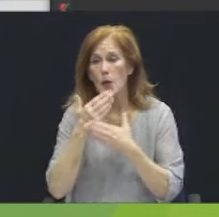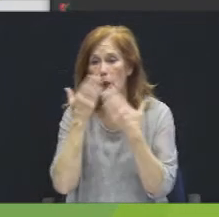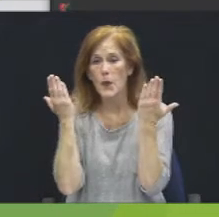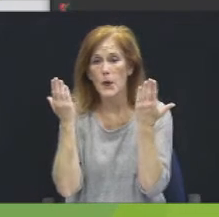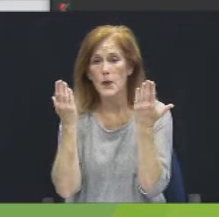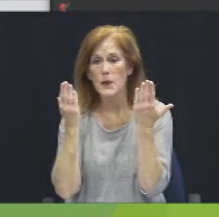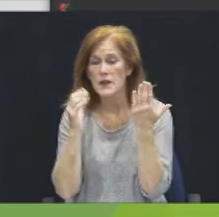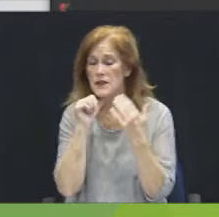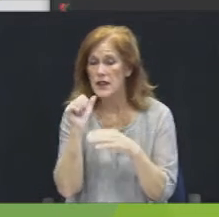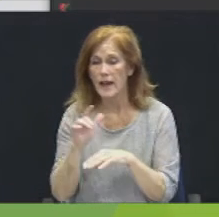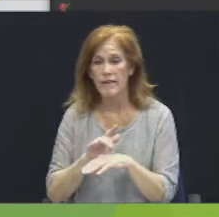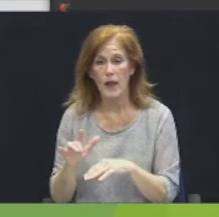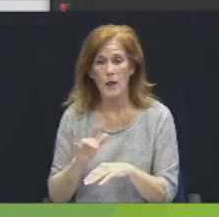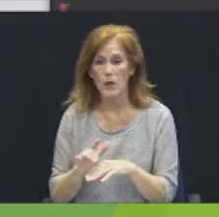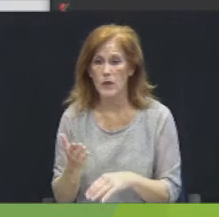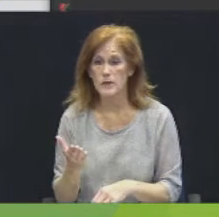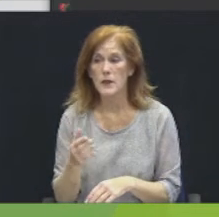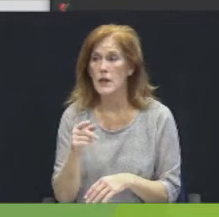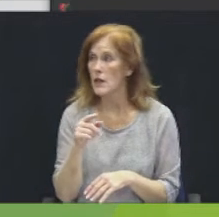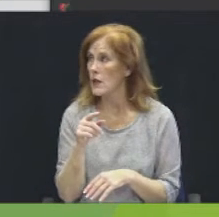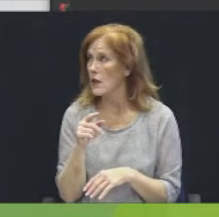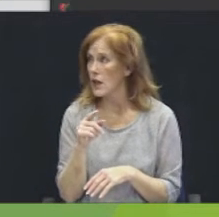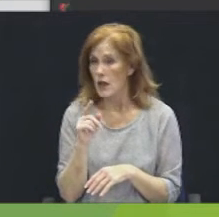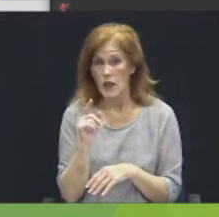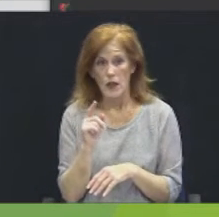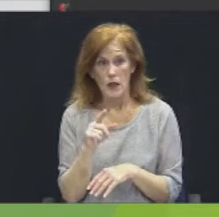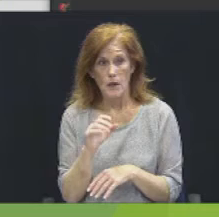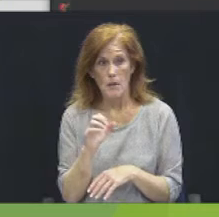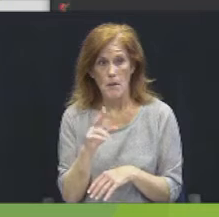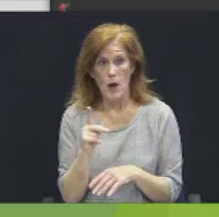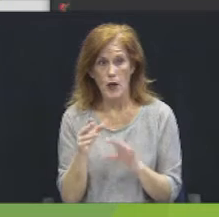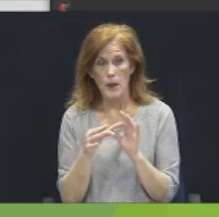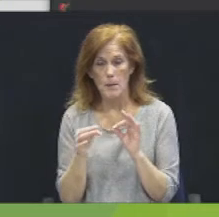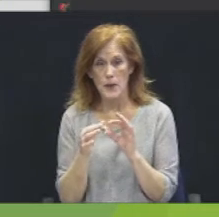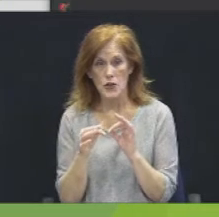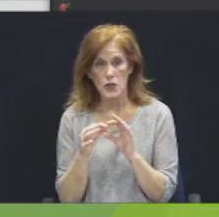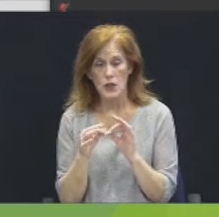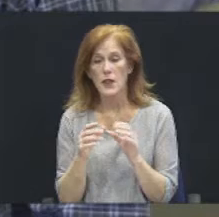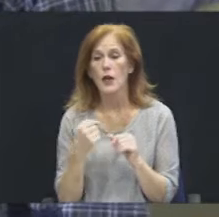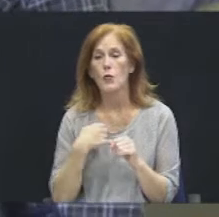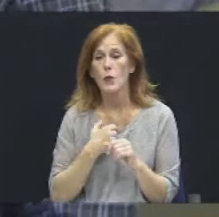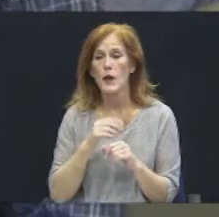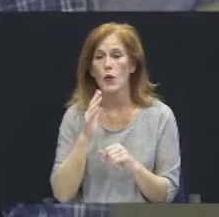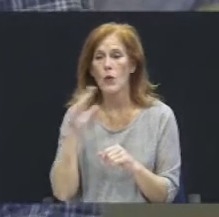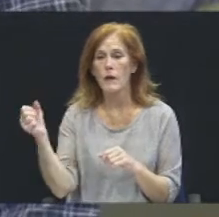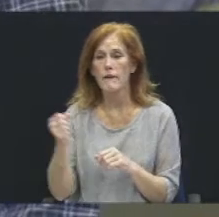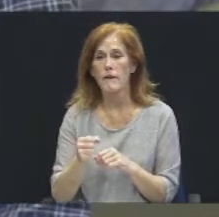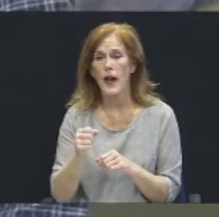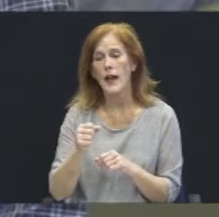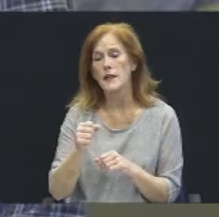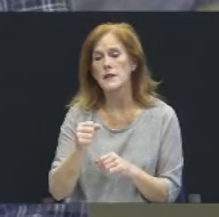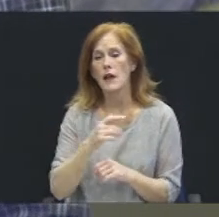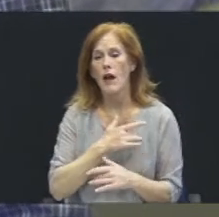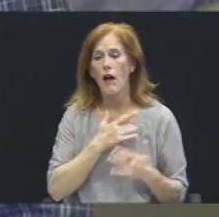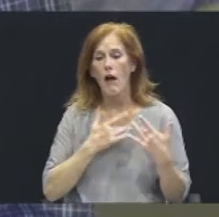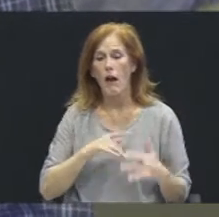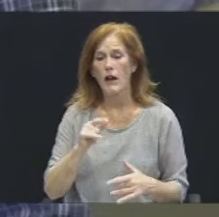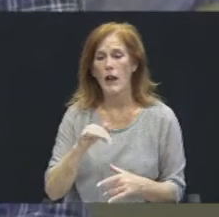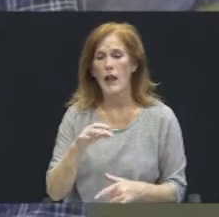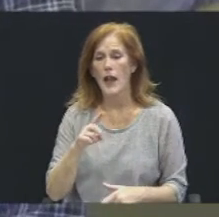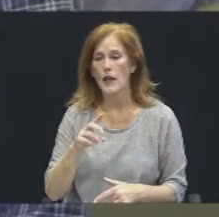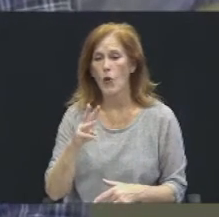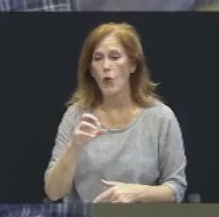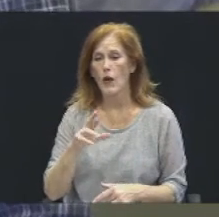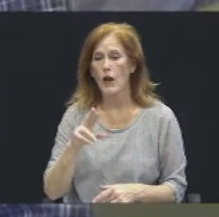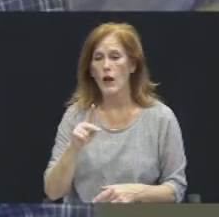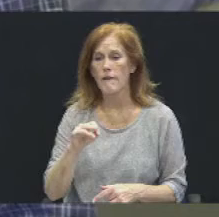available. You mentioned you're gonna have Heartland Workforce Solutions next week, and they are doing a